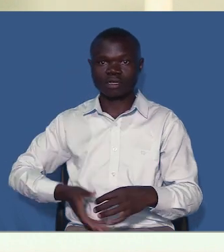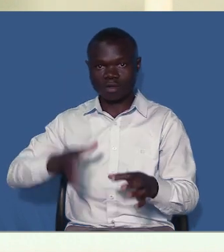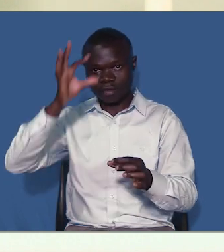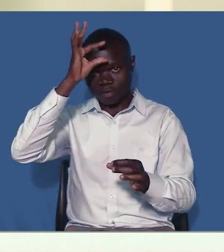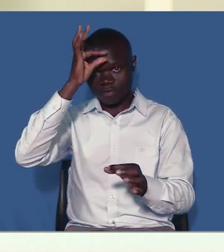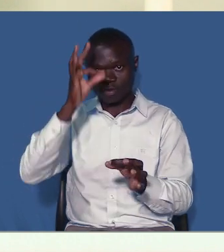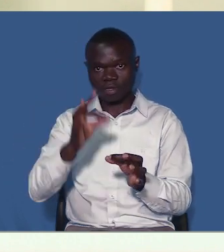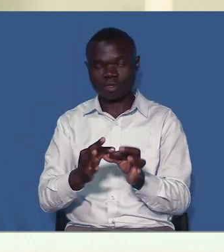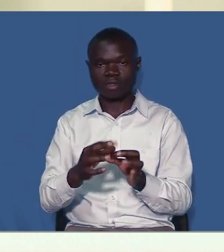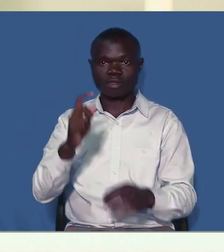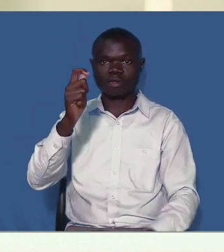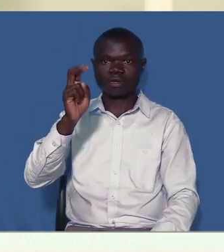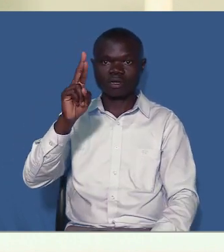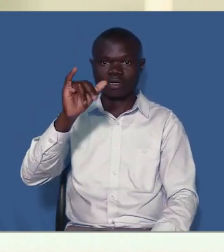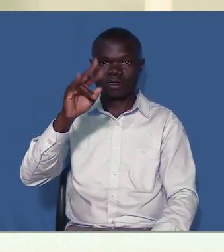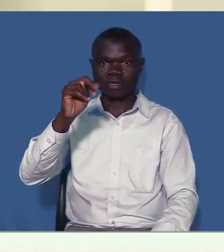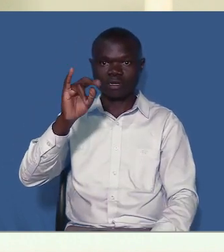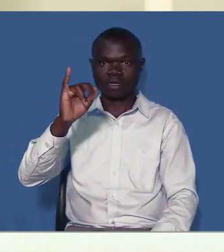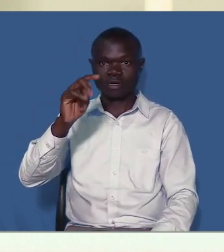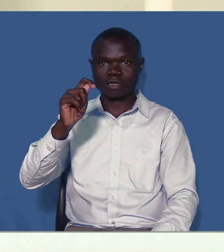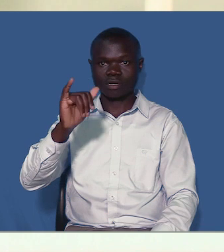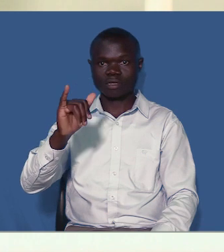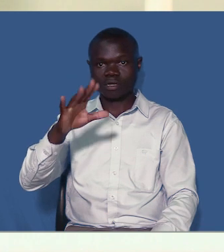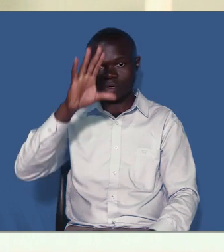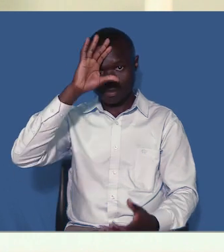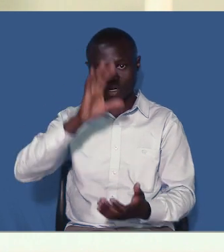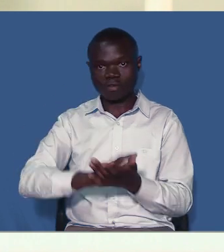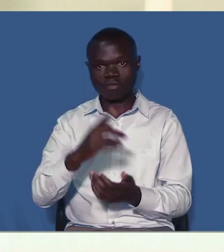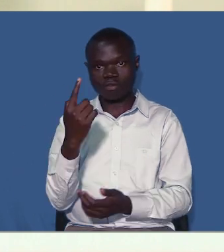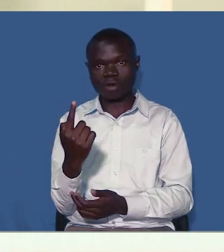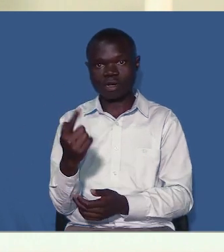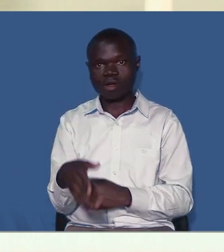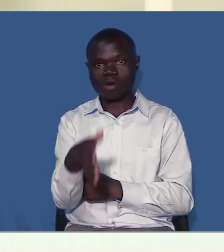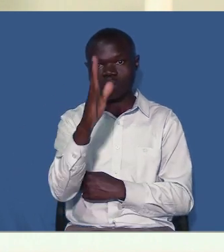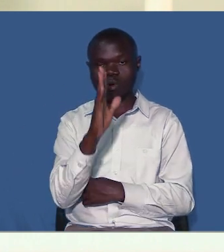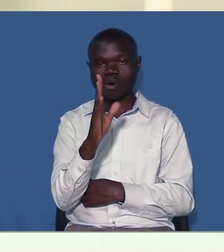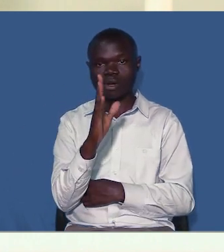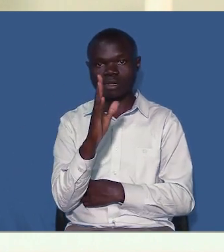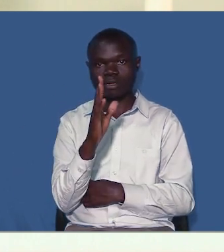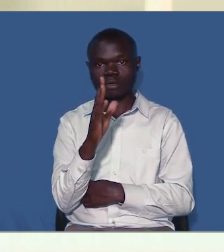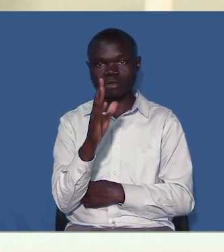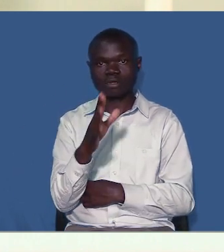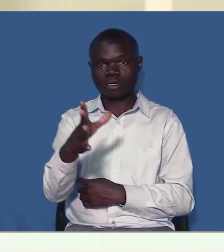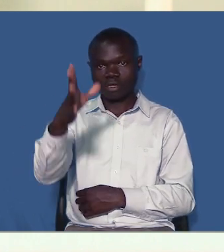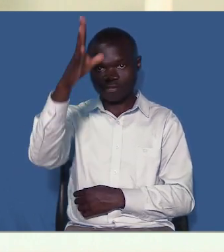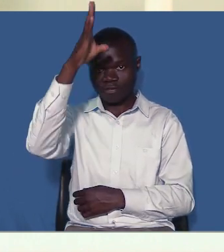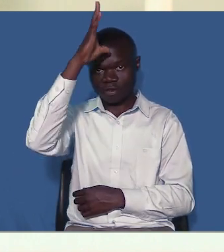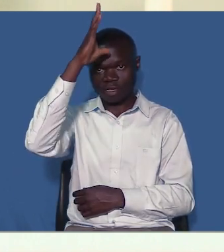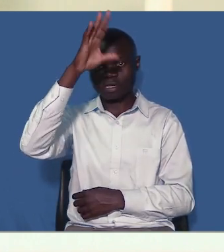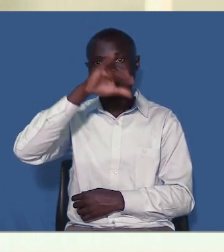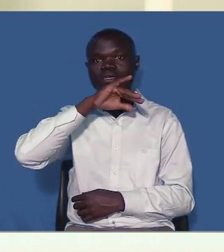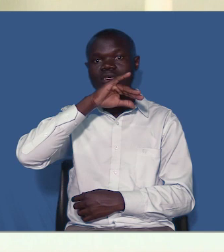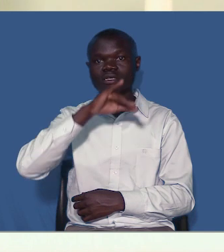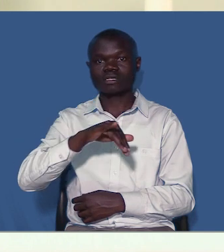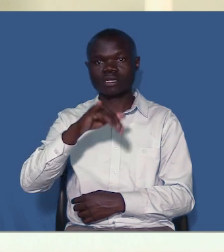The Trinity is the belief that there is one God who exists in three distinct persons: the Father, the Son, who is